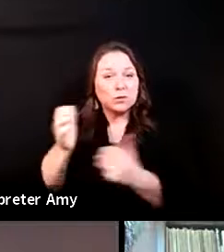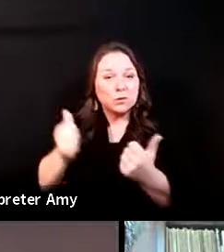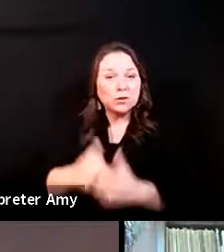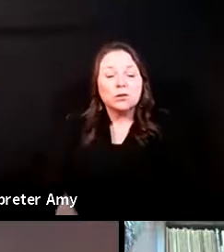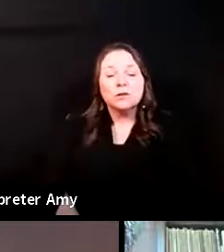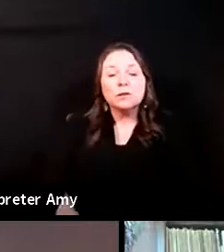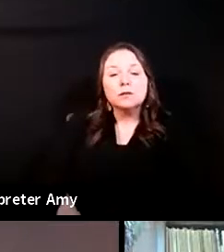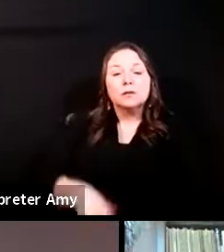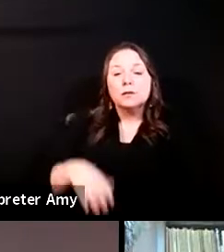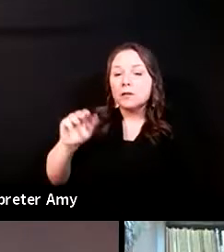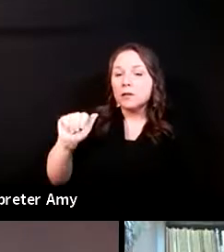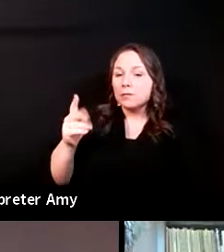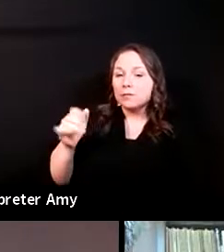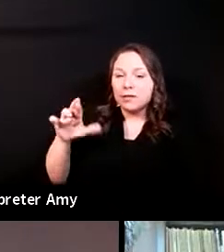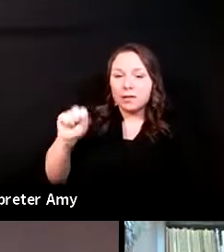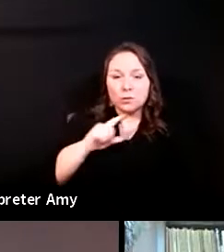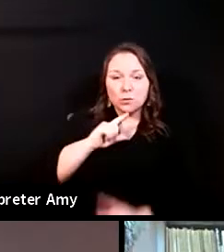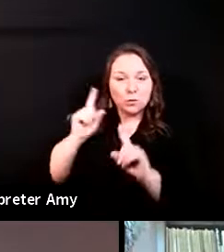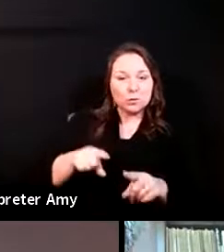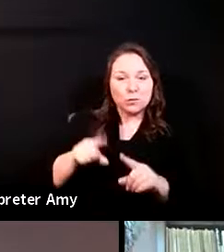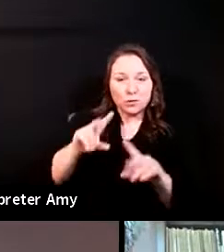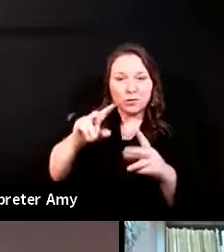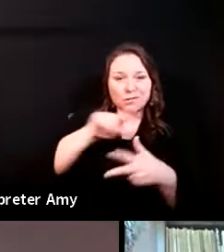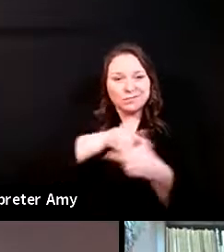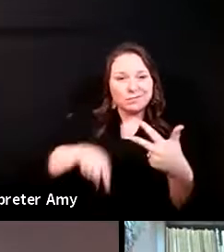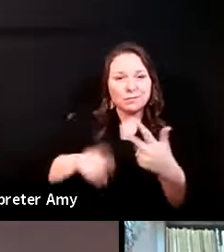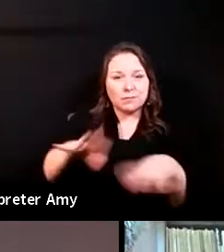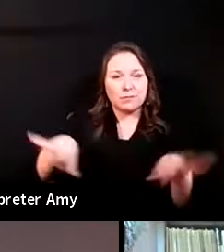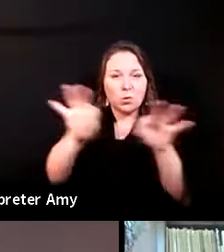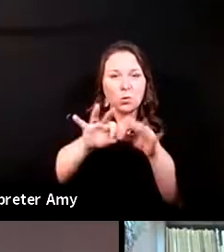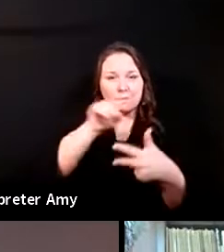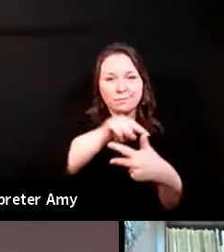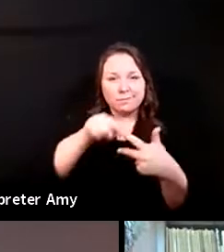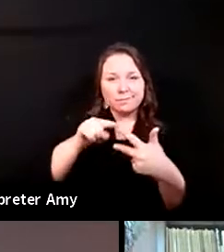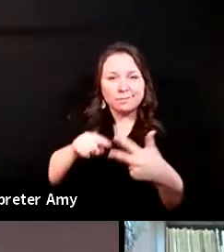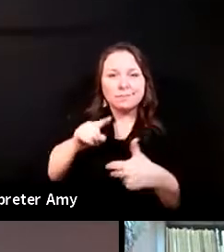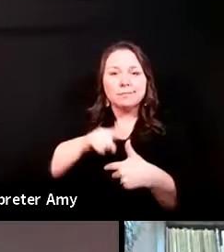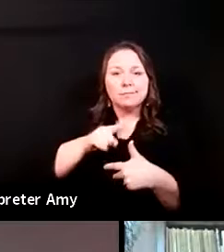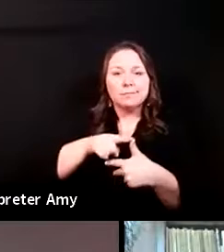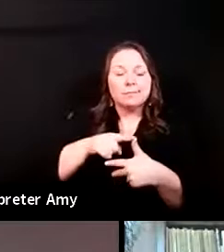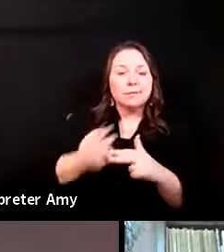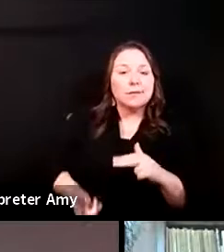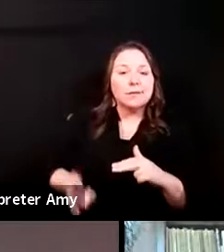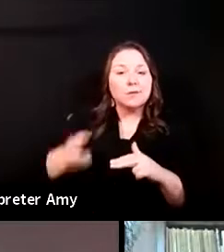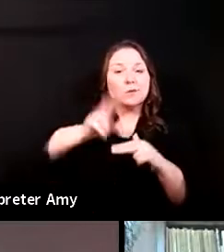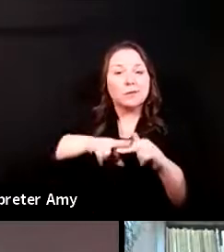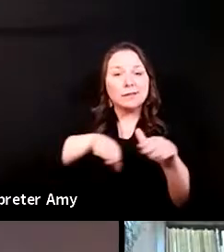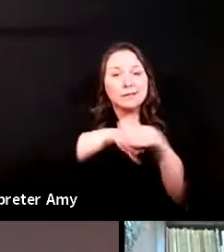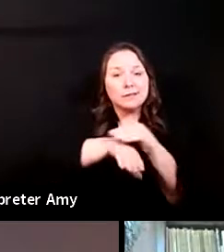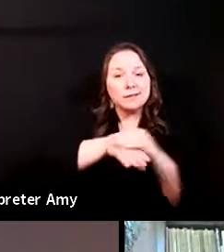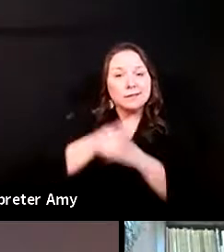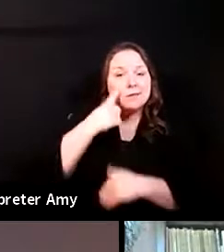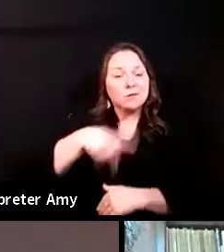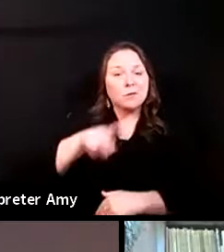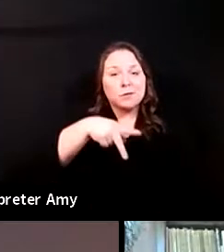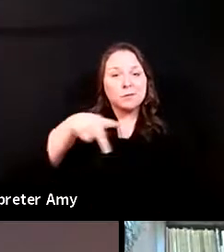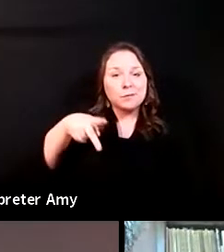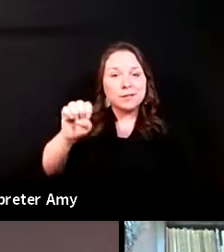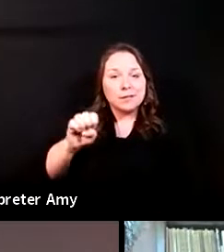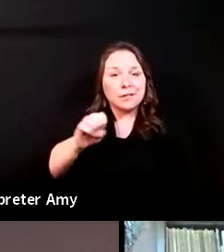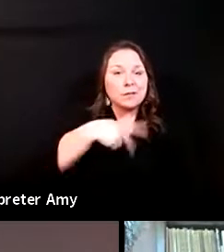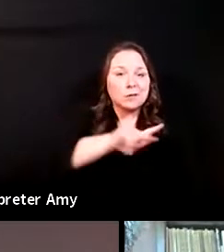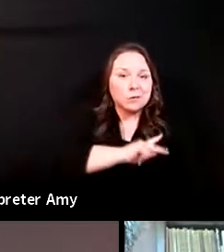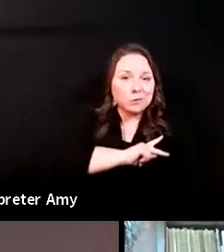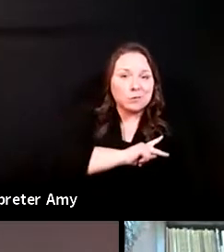Well, America's response has focused on 3 key areas: increasing the access to personal protective equipment, what we